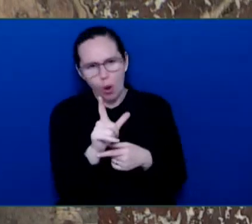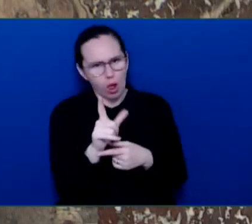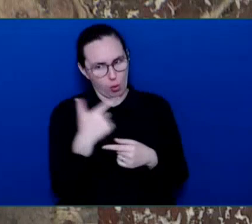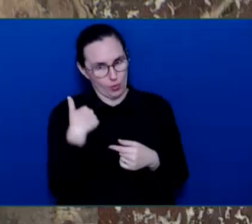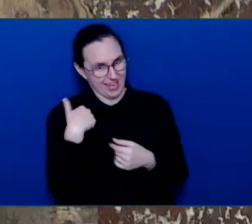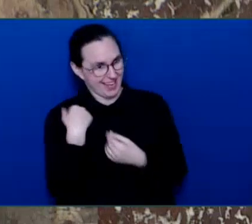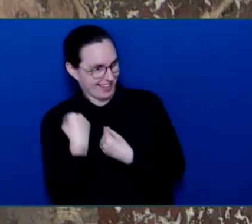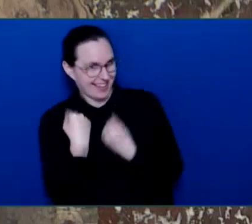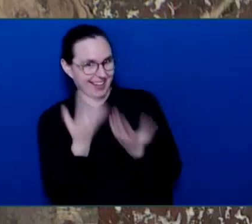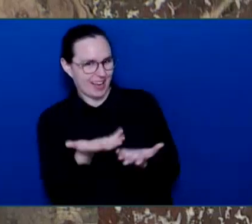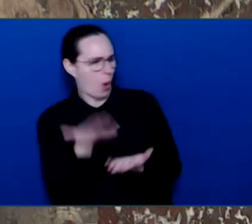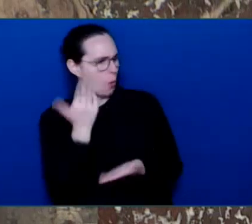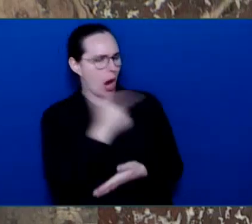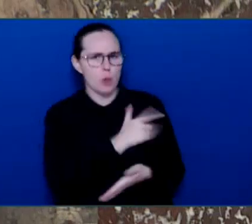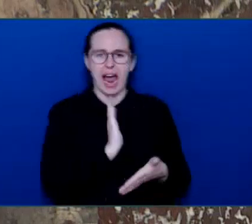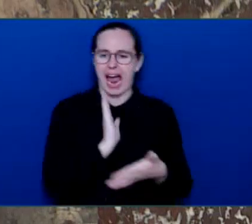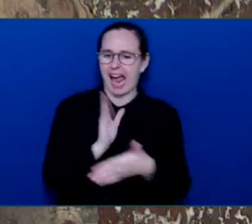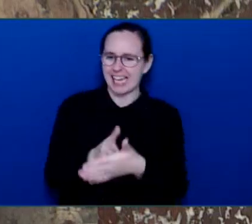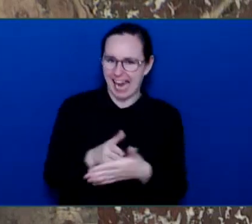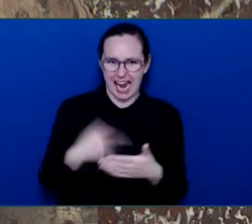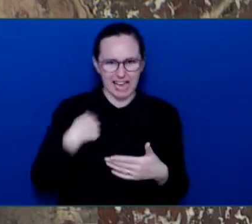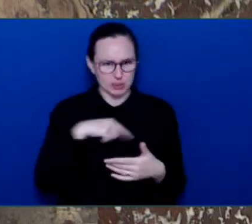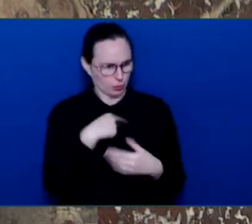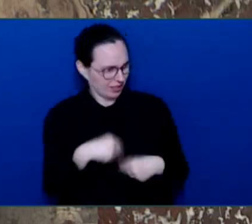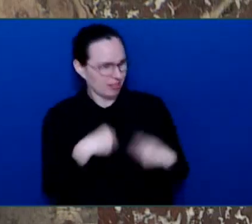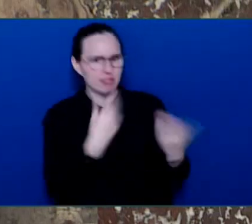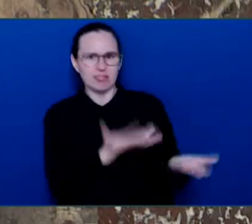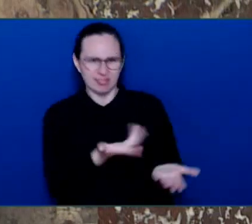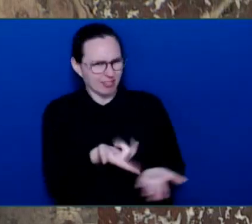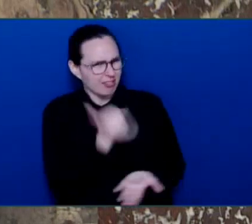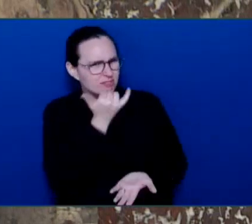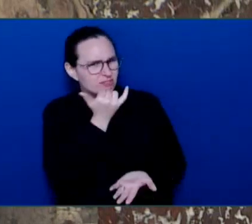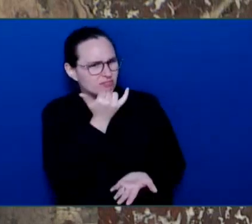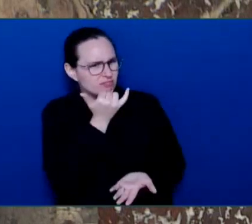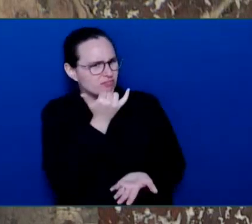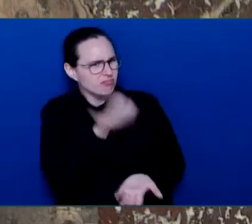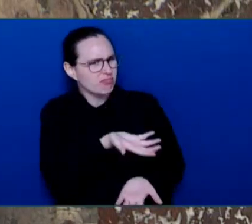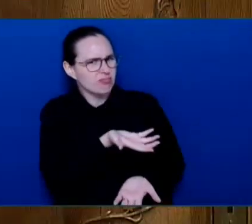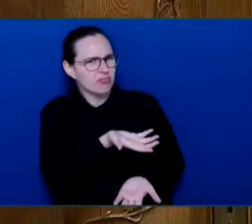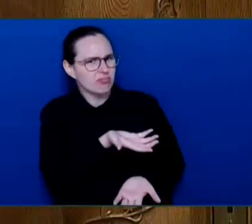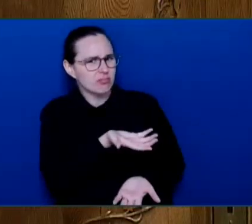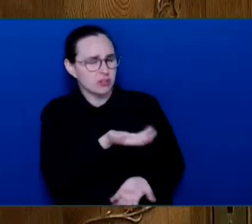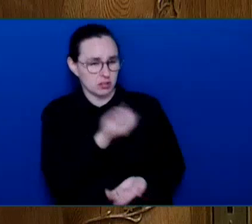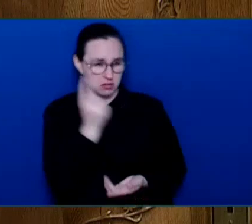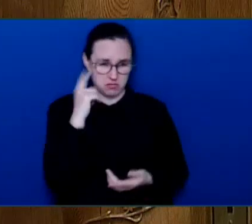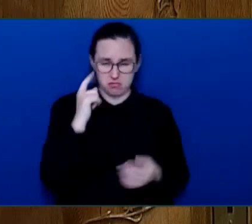people in Atlantic Canada get? Take it easy, members. Easy.